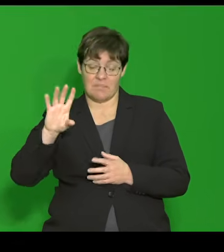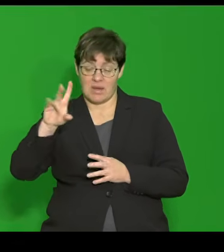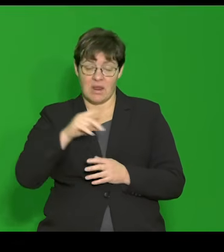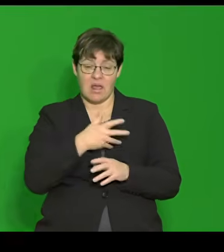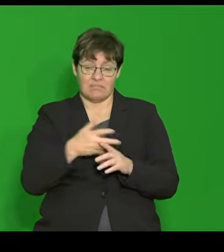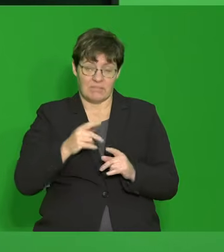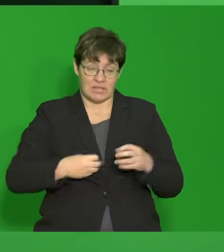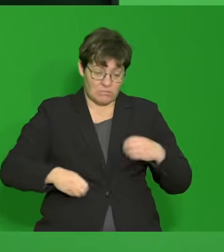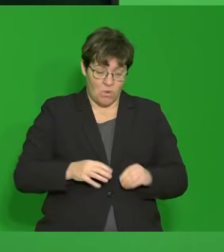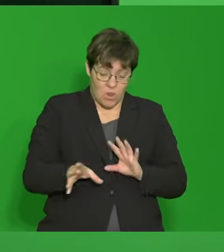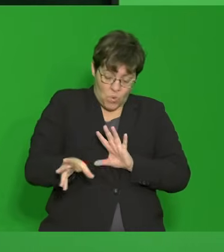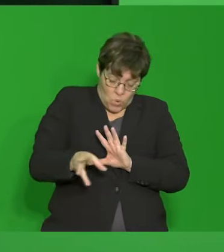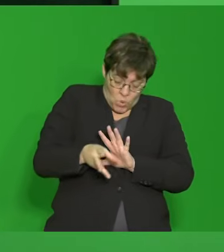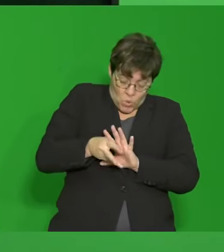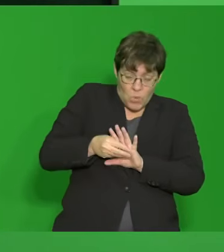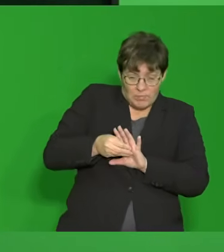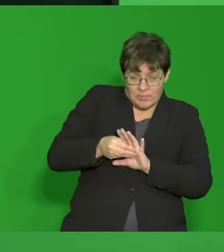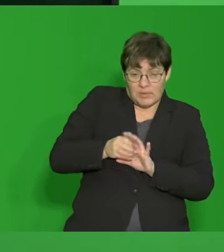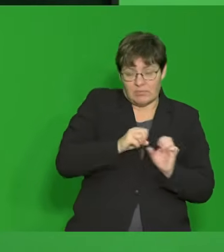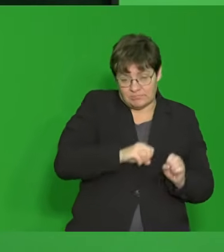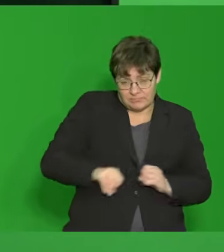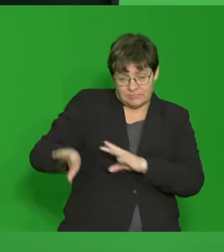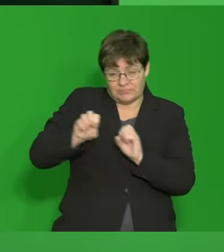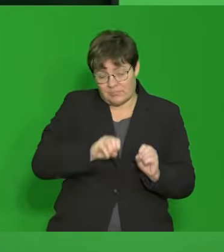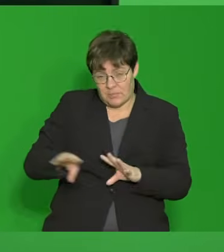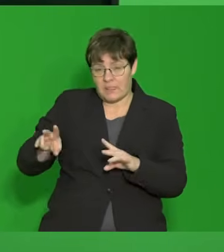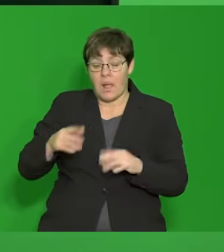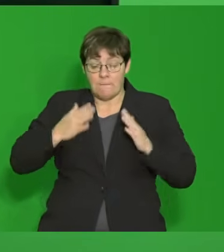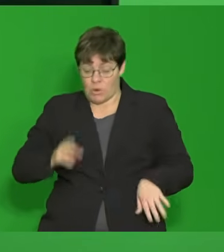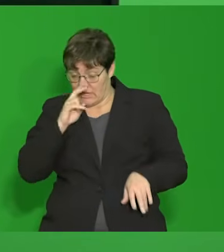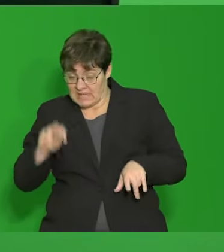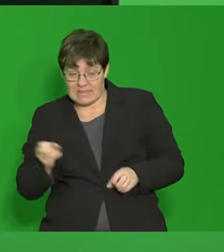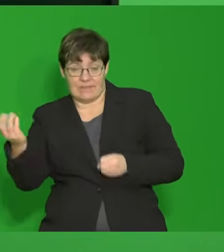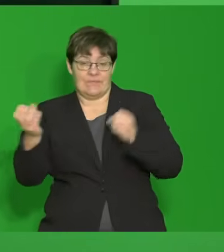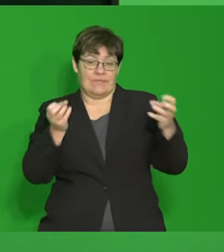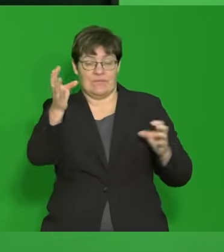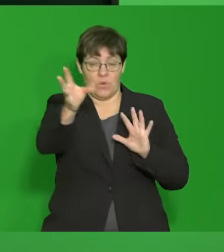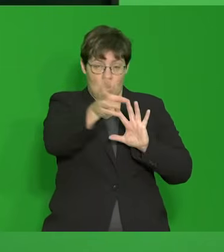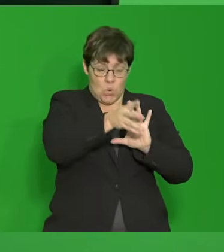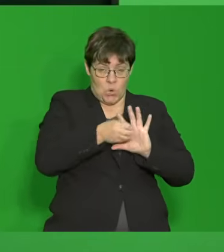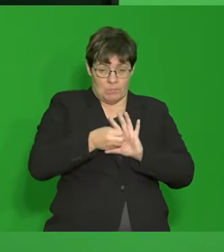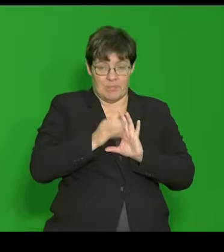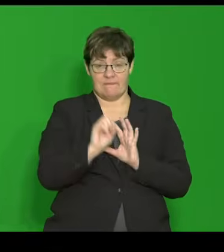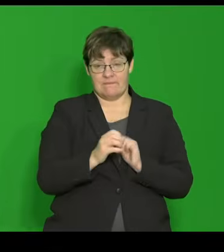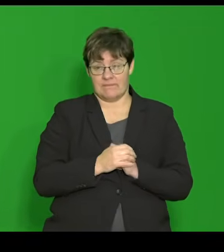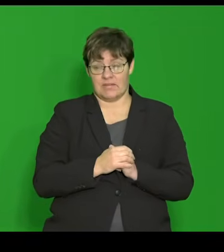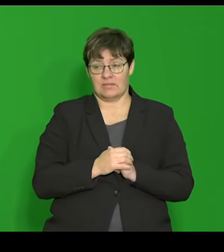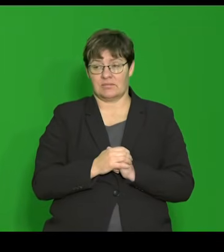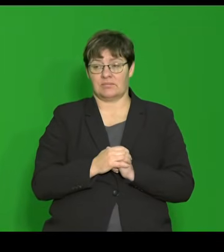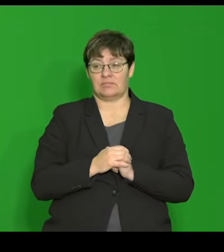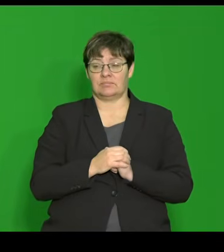then absorbed in the small intestine and transported to where the body needs them, and they're absorbed.